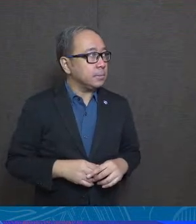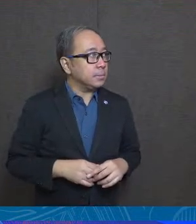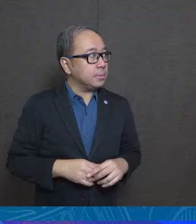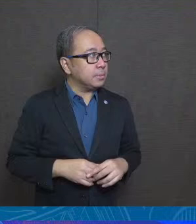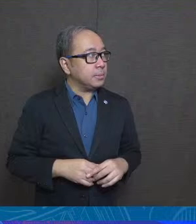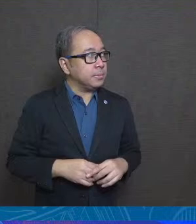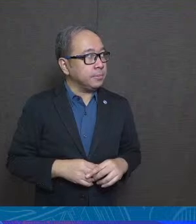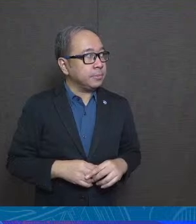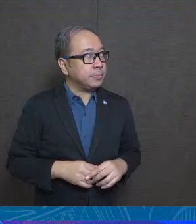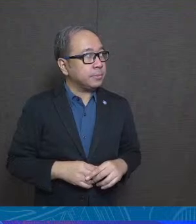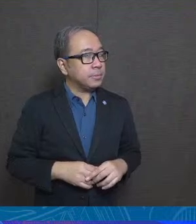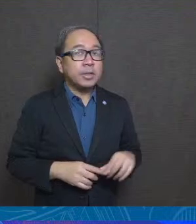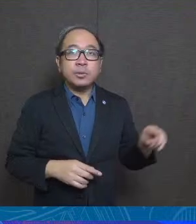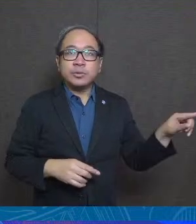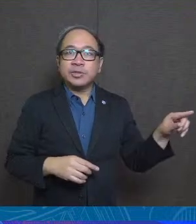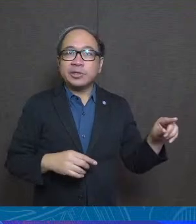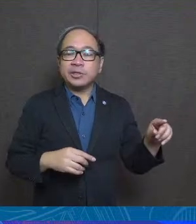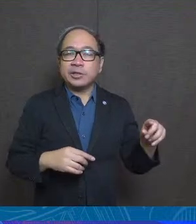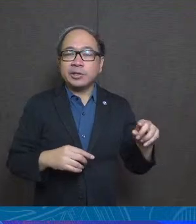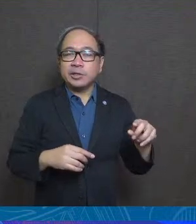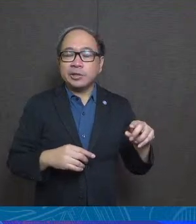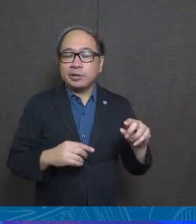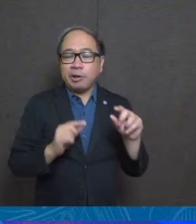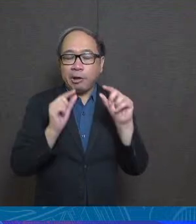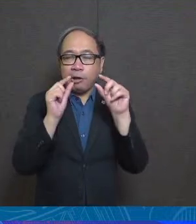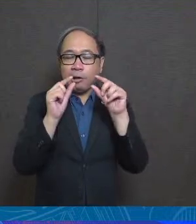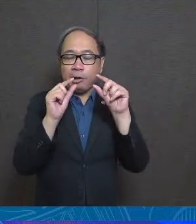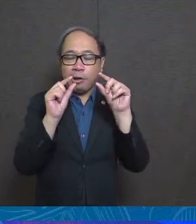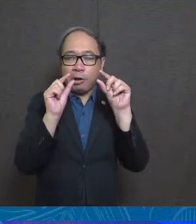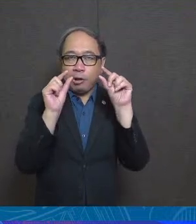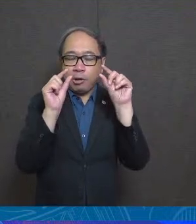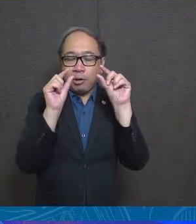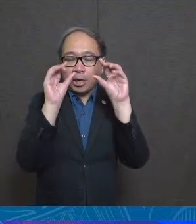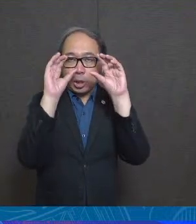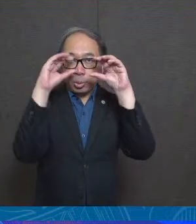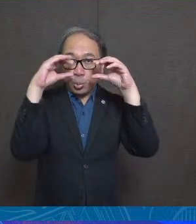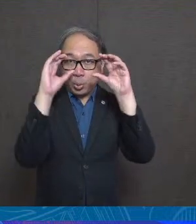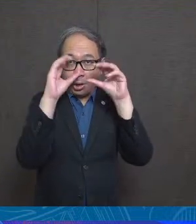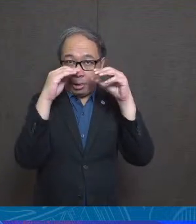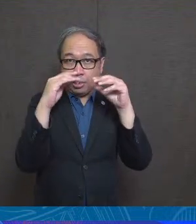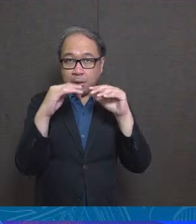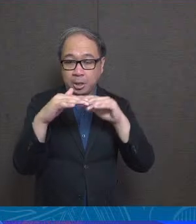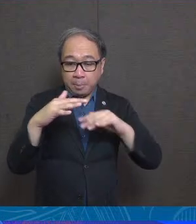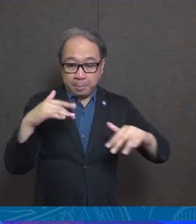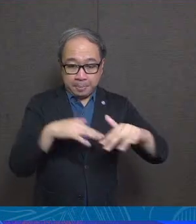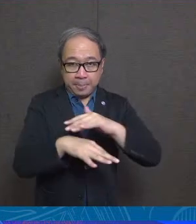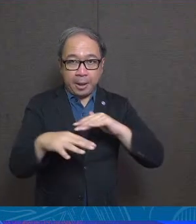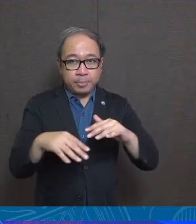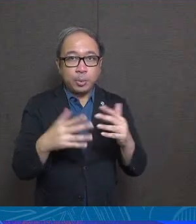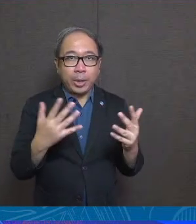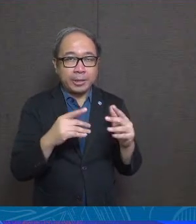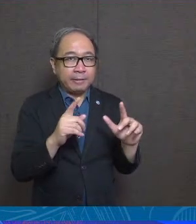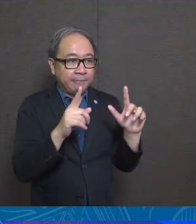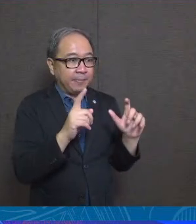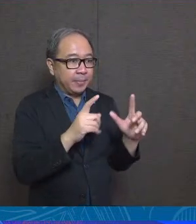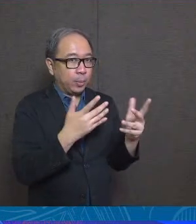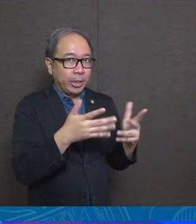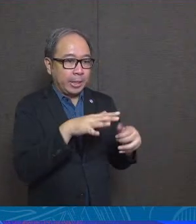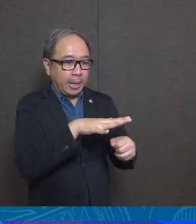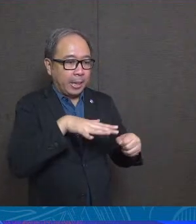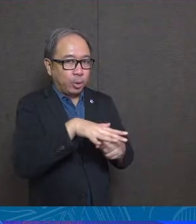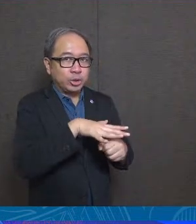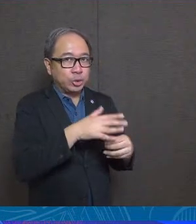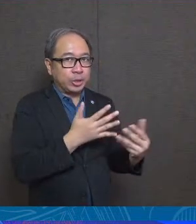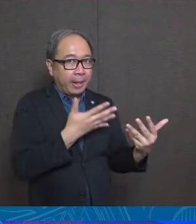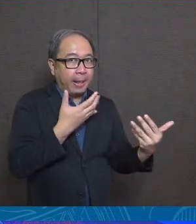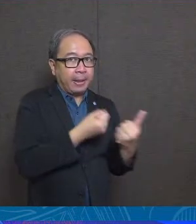So you can, on the Google map, you can see the situation around the car accident. And on top of that, we can sort out based on your interests.